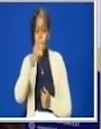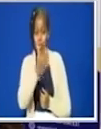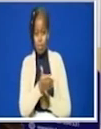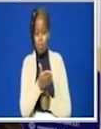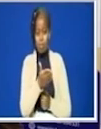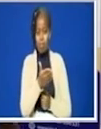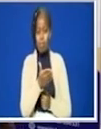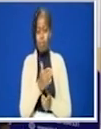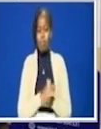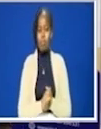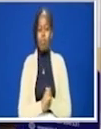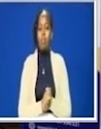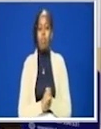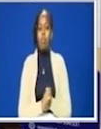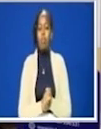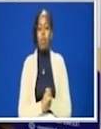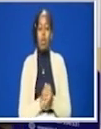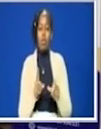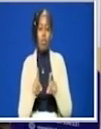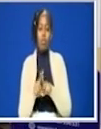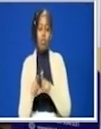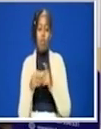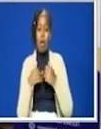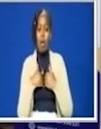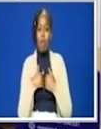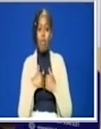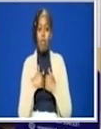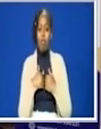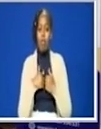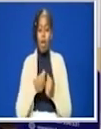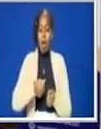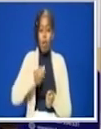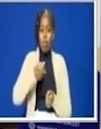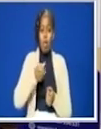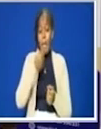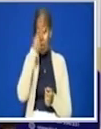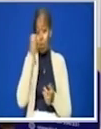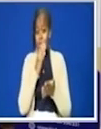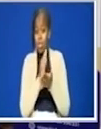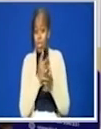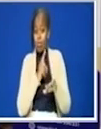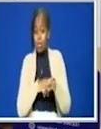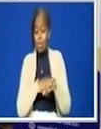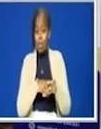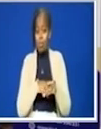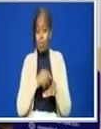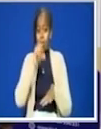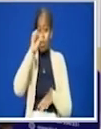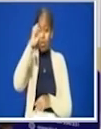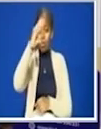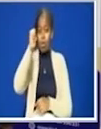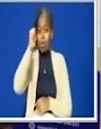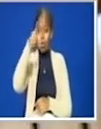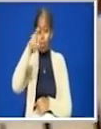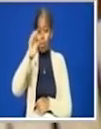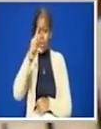that. And then I've also come with a scalpel holder. Because at times you realize the scalpel is a little bit